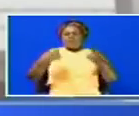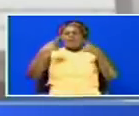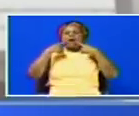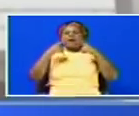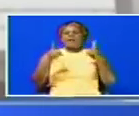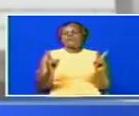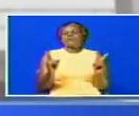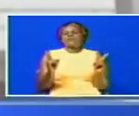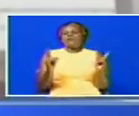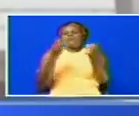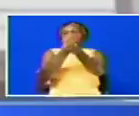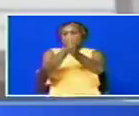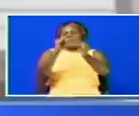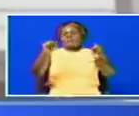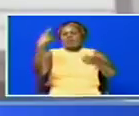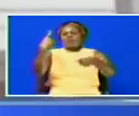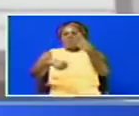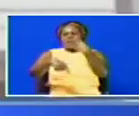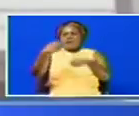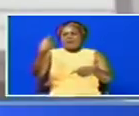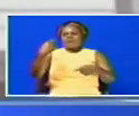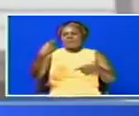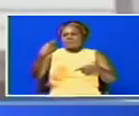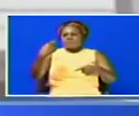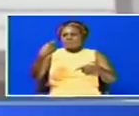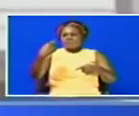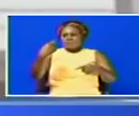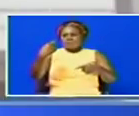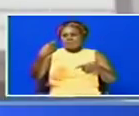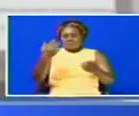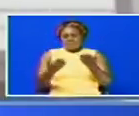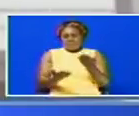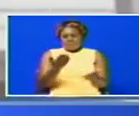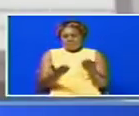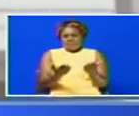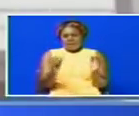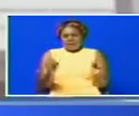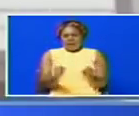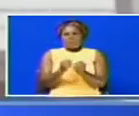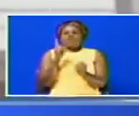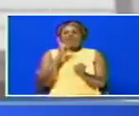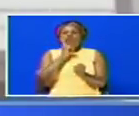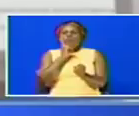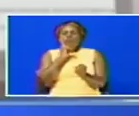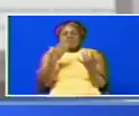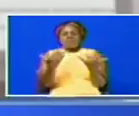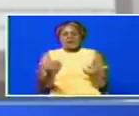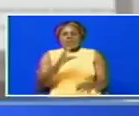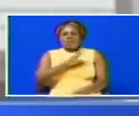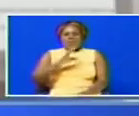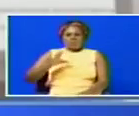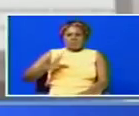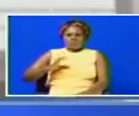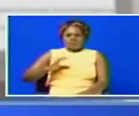announcement, announcing the winner of the presidential election, which now even looks maybe will be happening tomorrow. As of now, the commission says